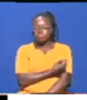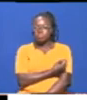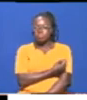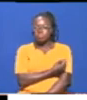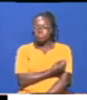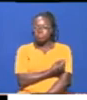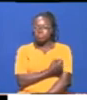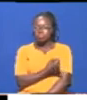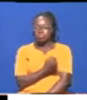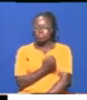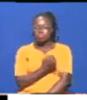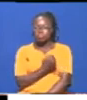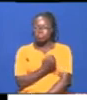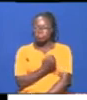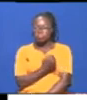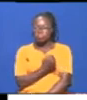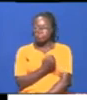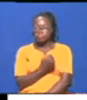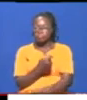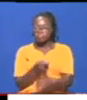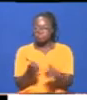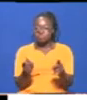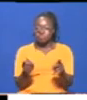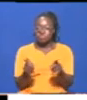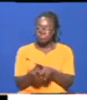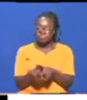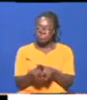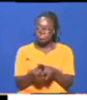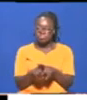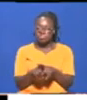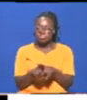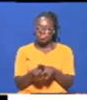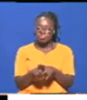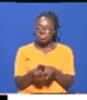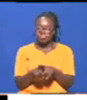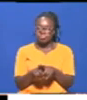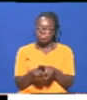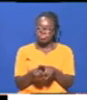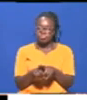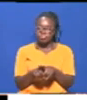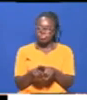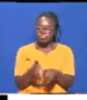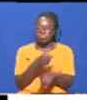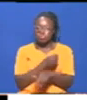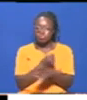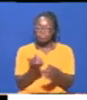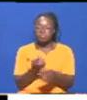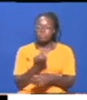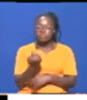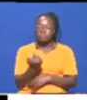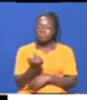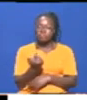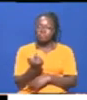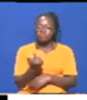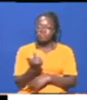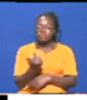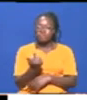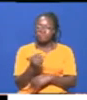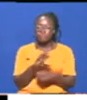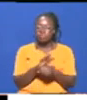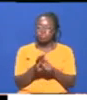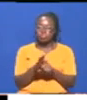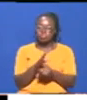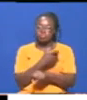it's a different, but eventually, surely, that's also in our list. It's not only the COVID vaccines,